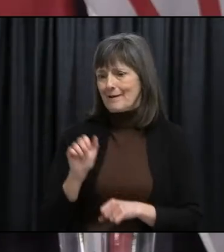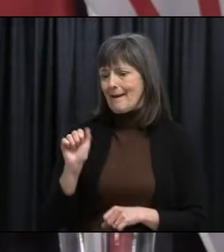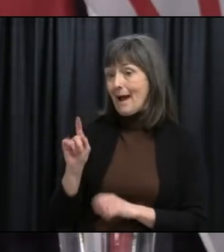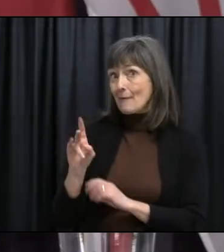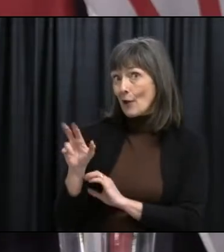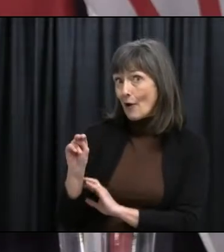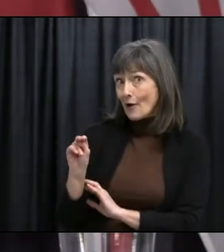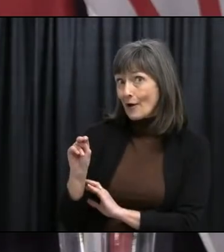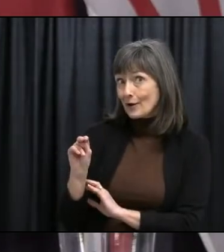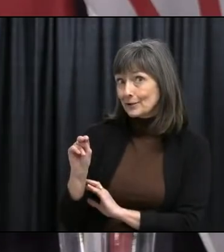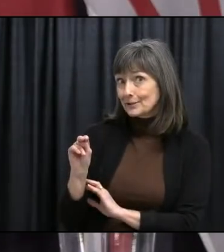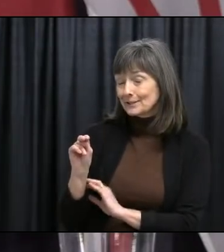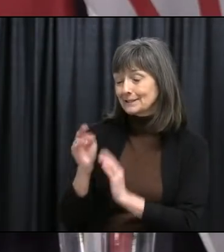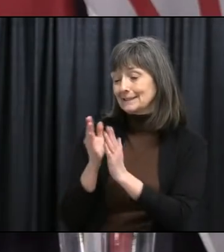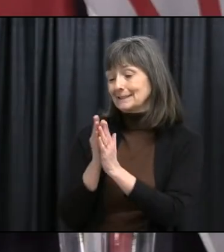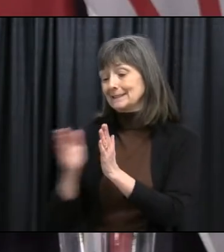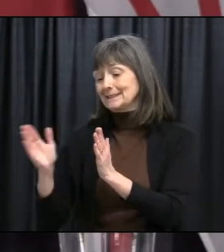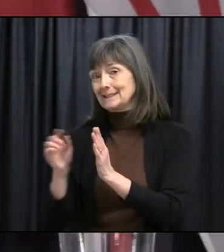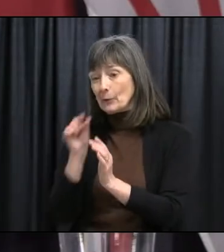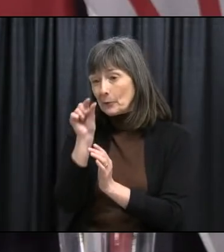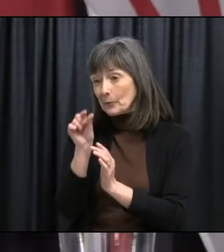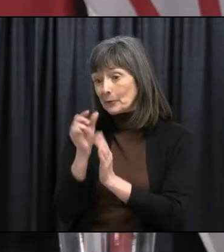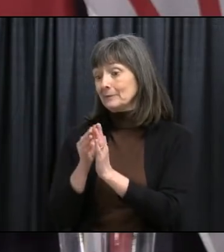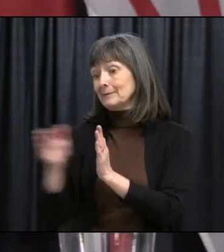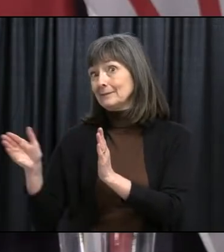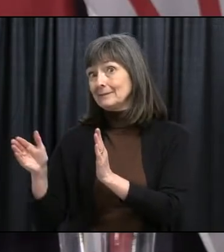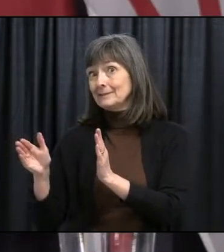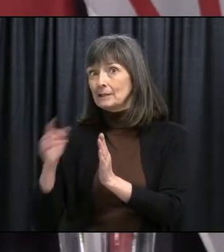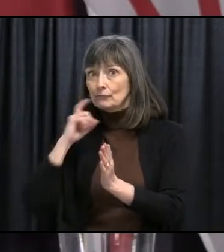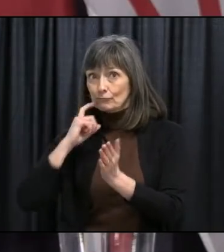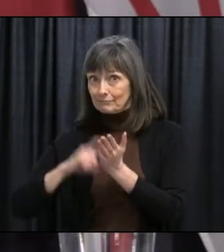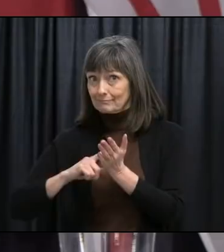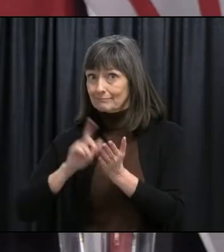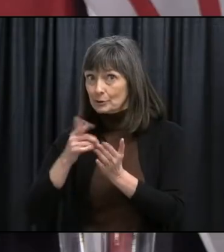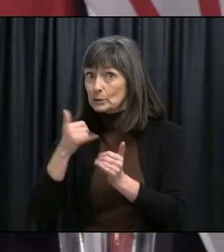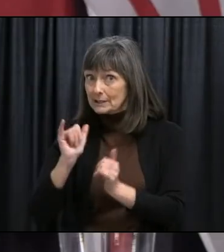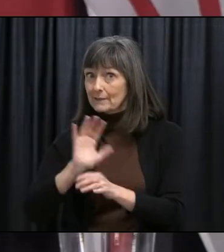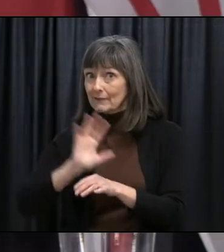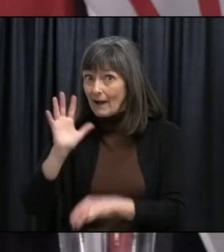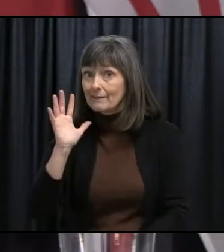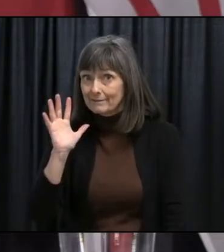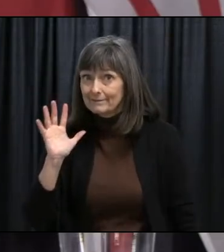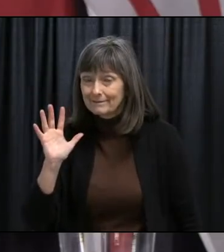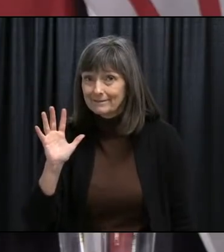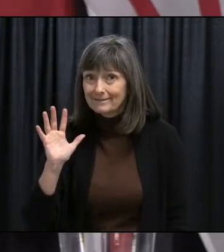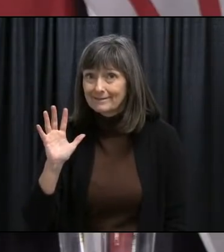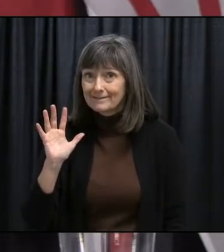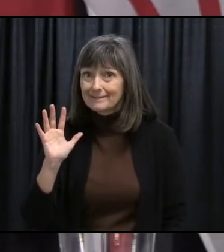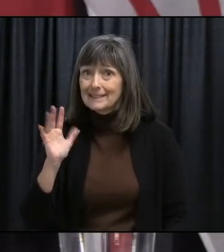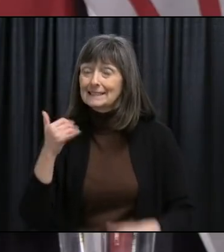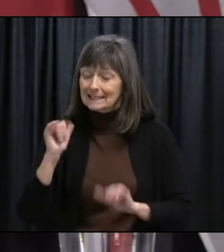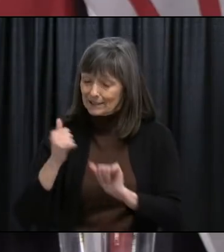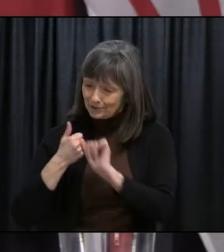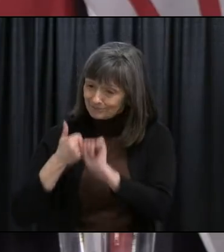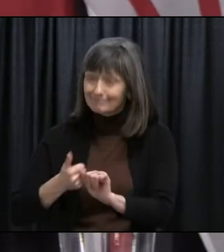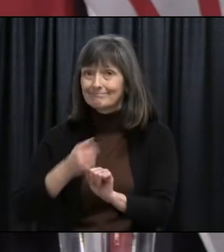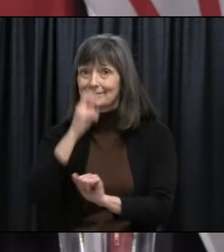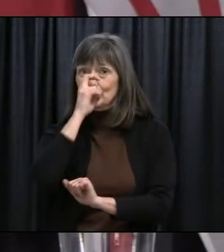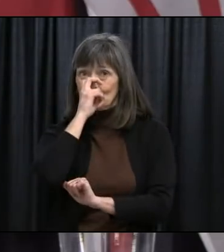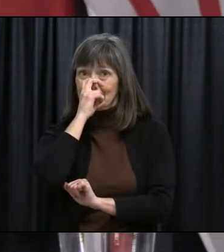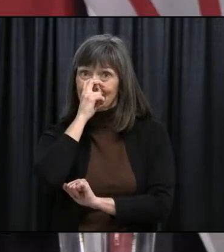Isthmus East recognizes that we're still in alert level 5, and we need to make sure that we're obeying the rules